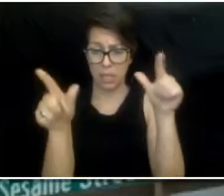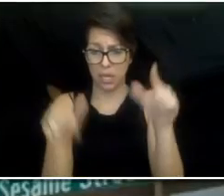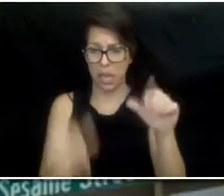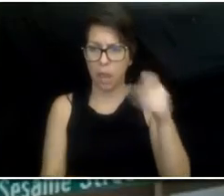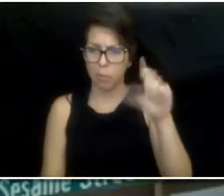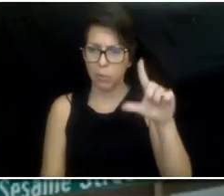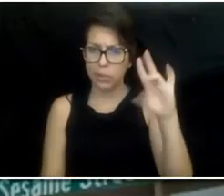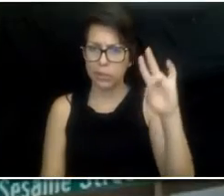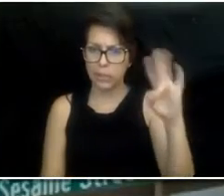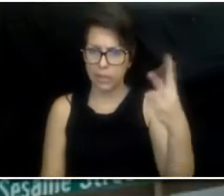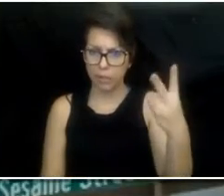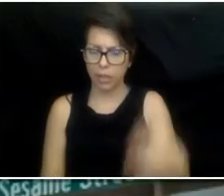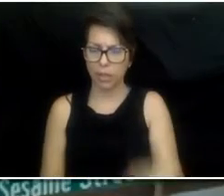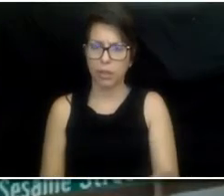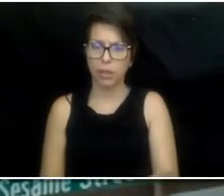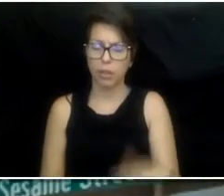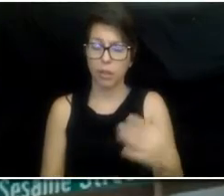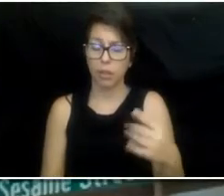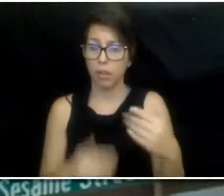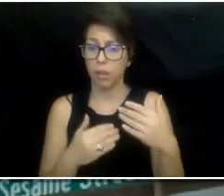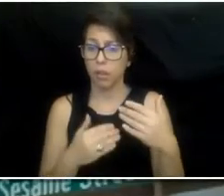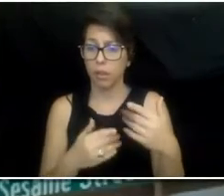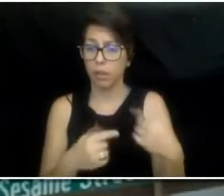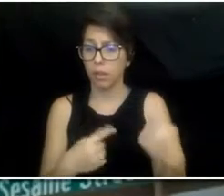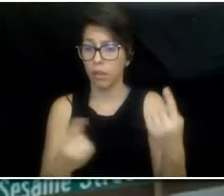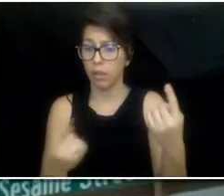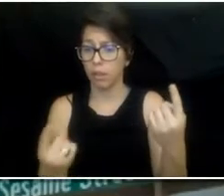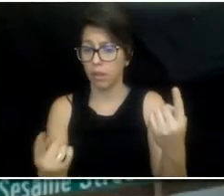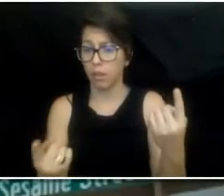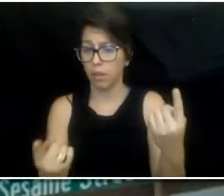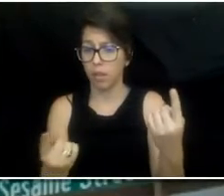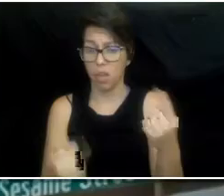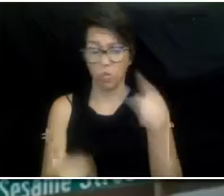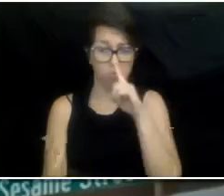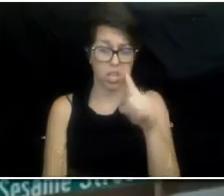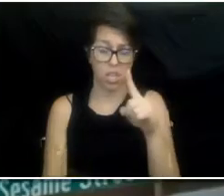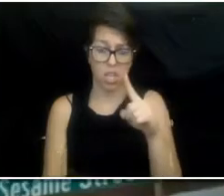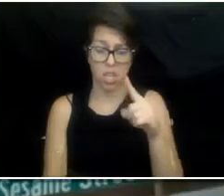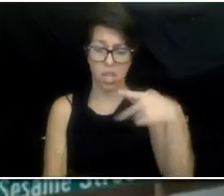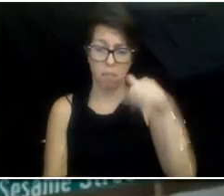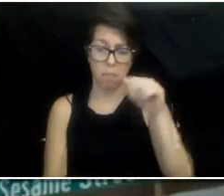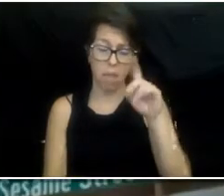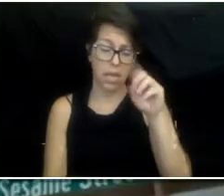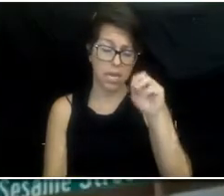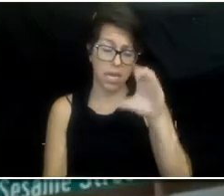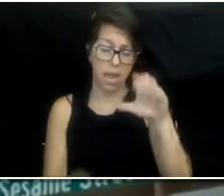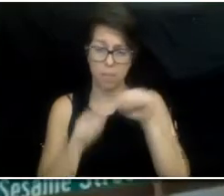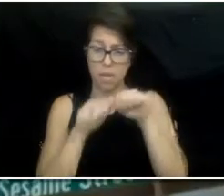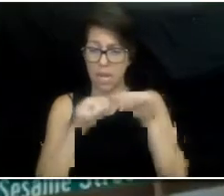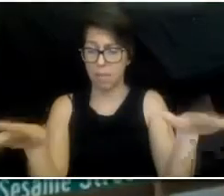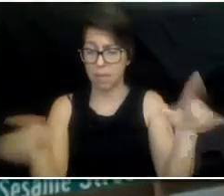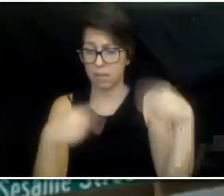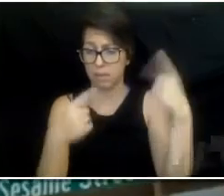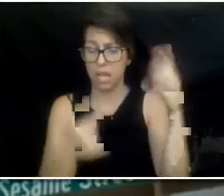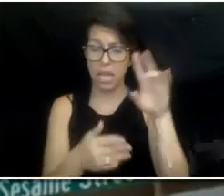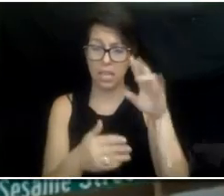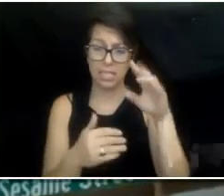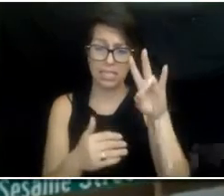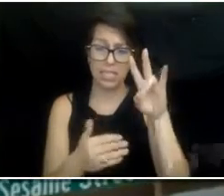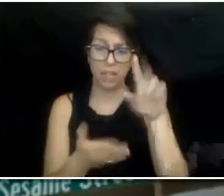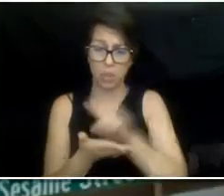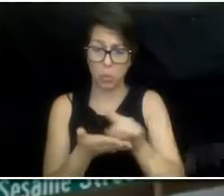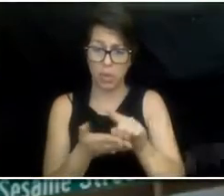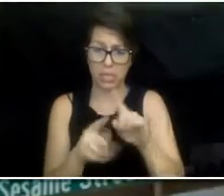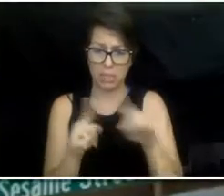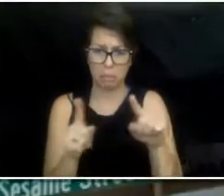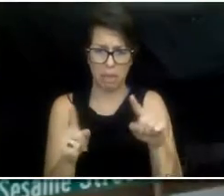more hits um to your website when they go out which is really just terrific but